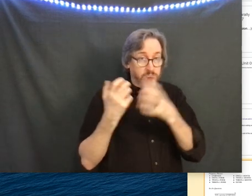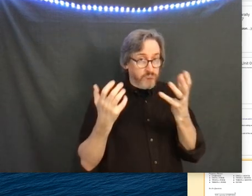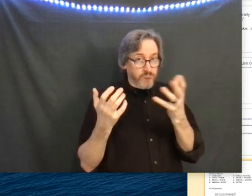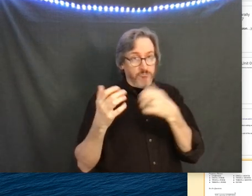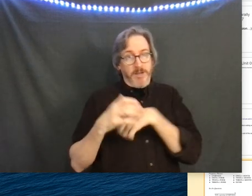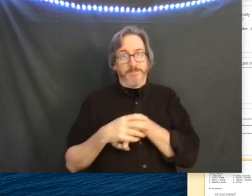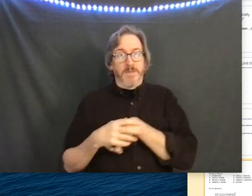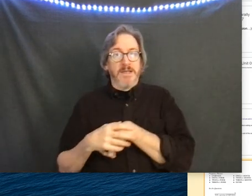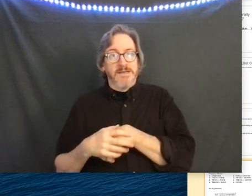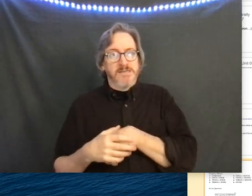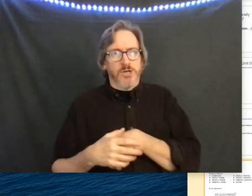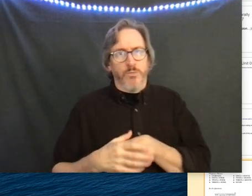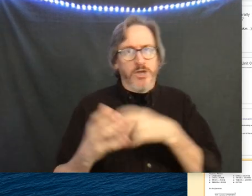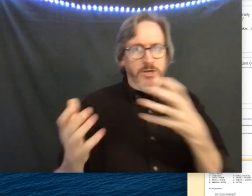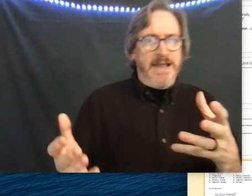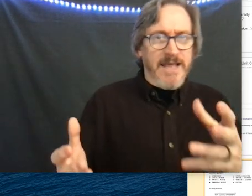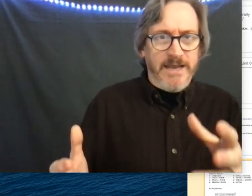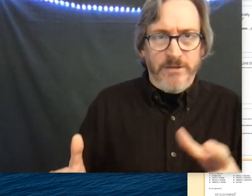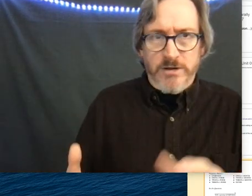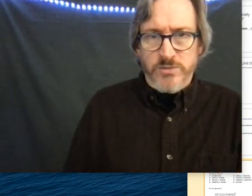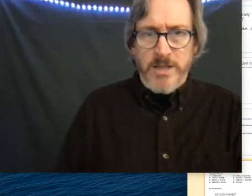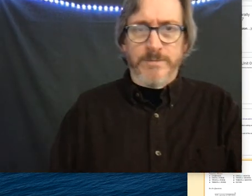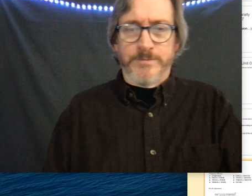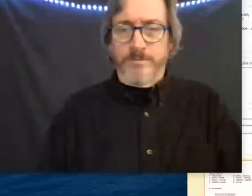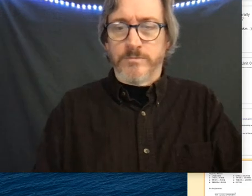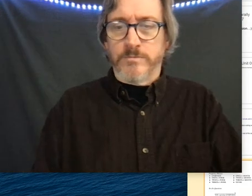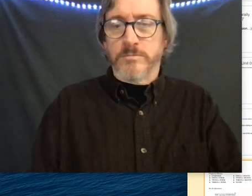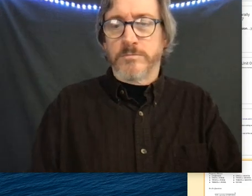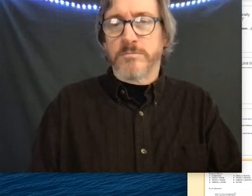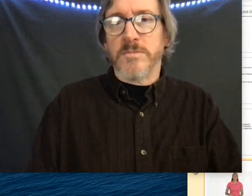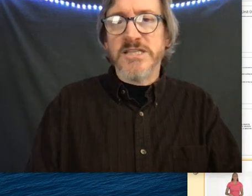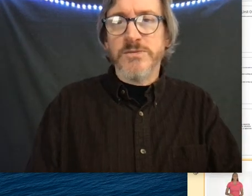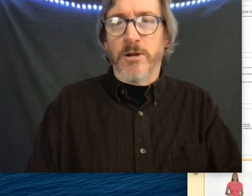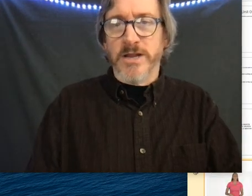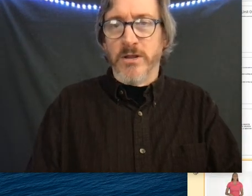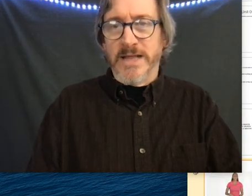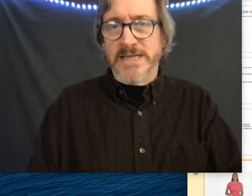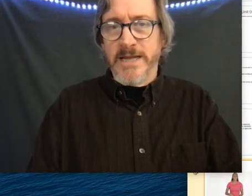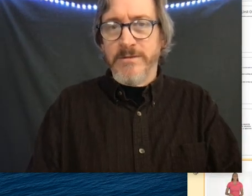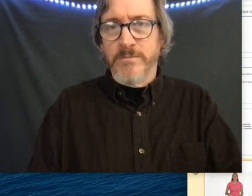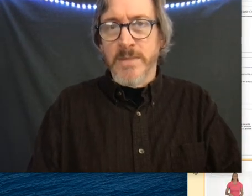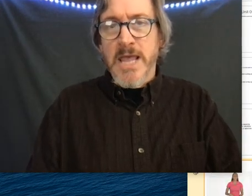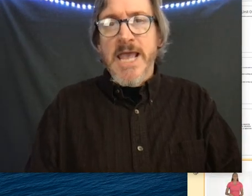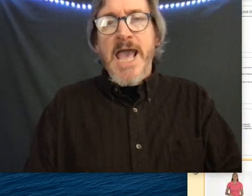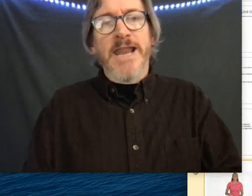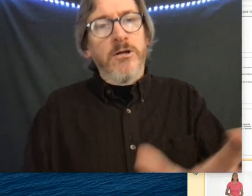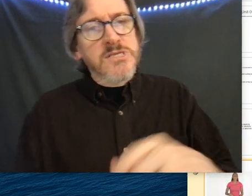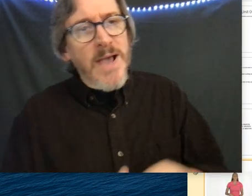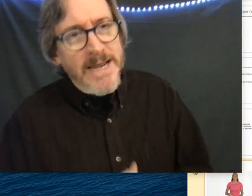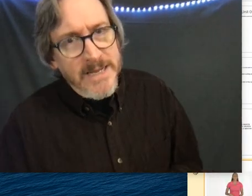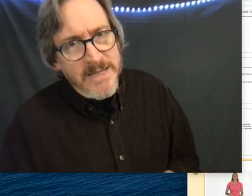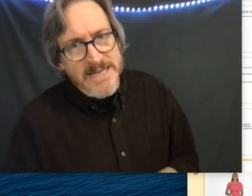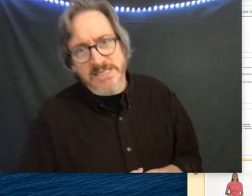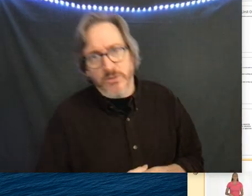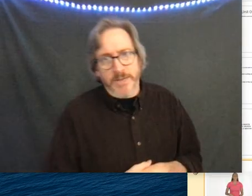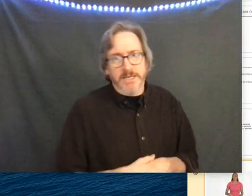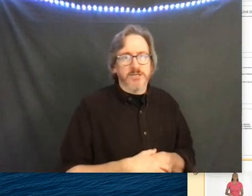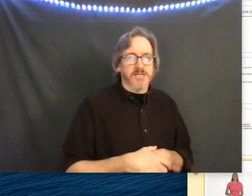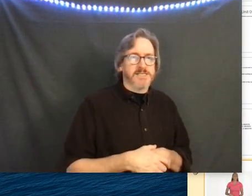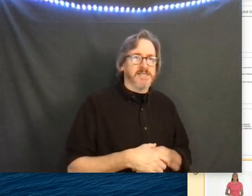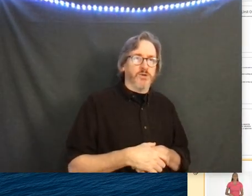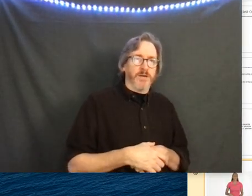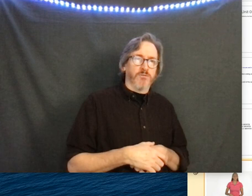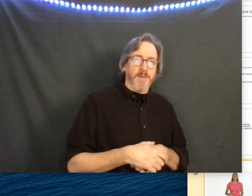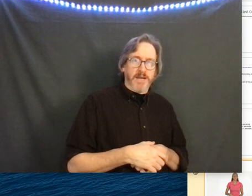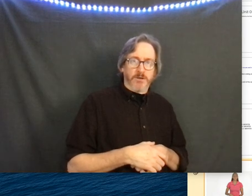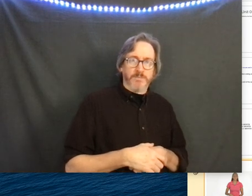year. So we could add that in there as well, since we already know that sign. And I also added in the days of the week